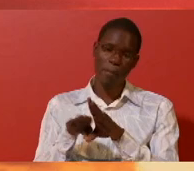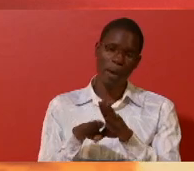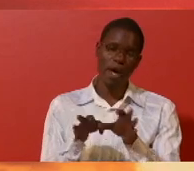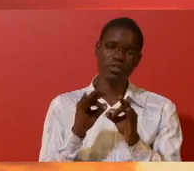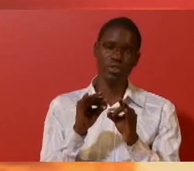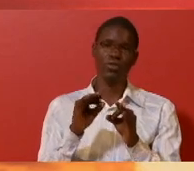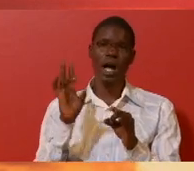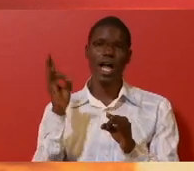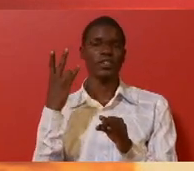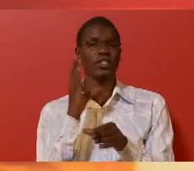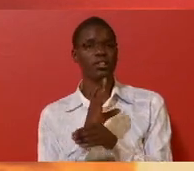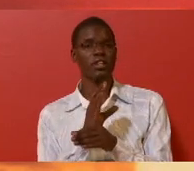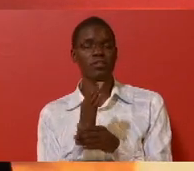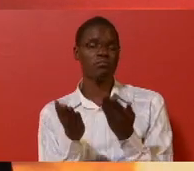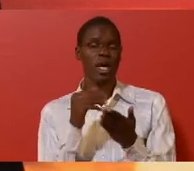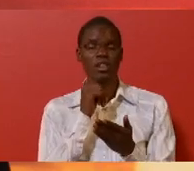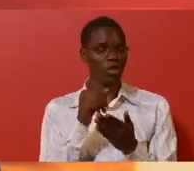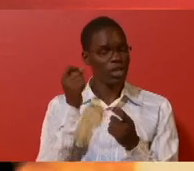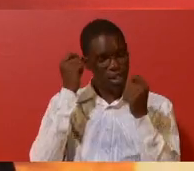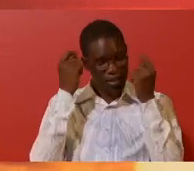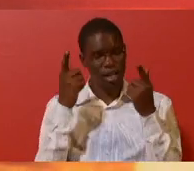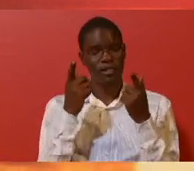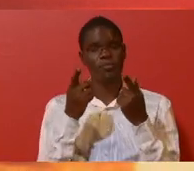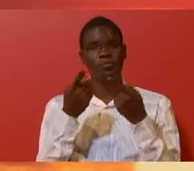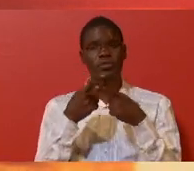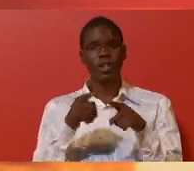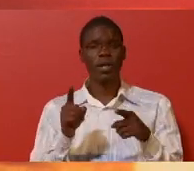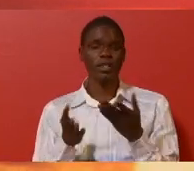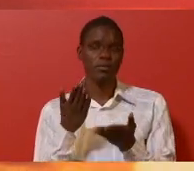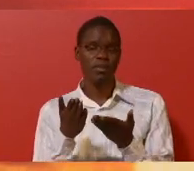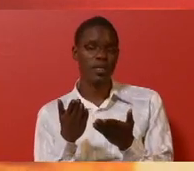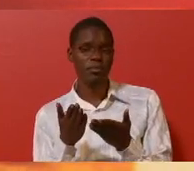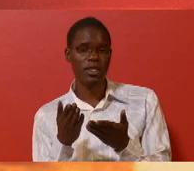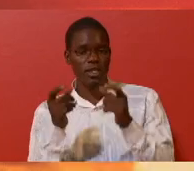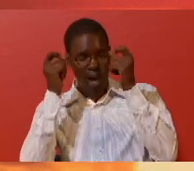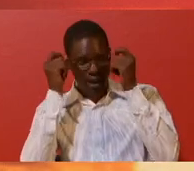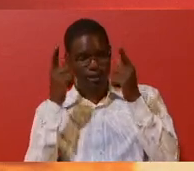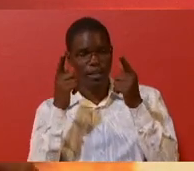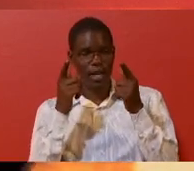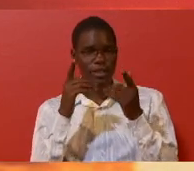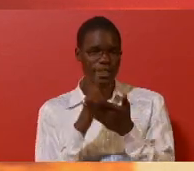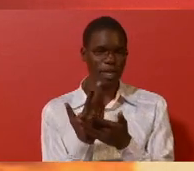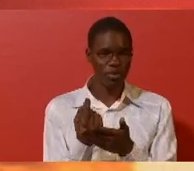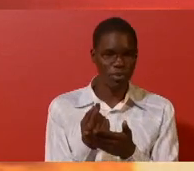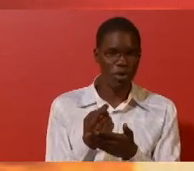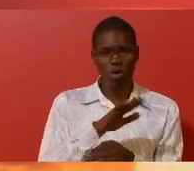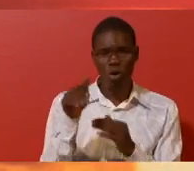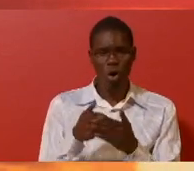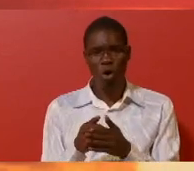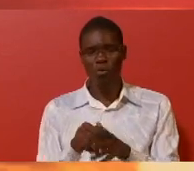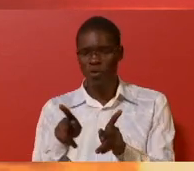understand. But those who are here in the audience, many of whom are Seventh-day Adventists, understand. Almost everywhere we go, people